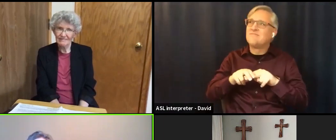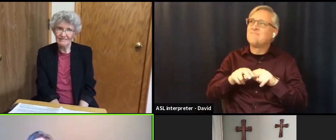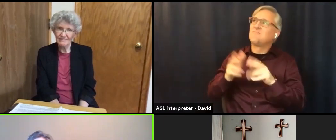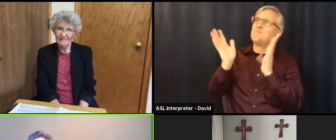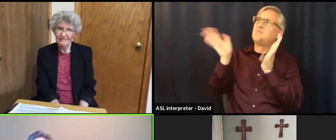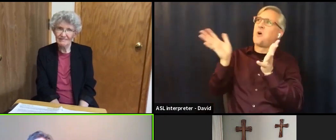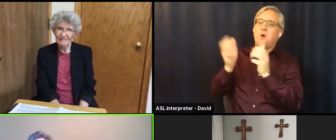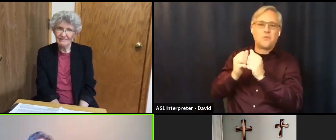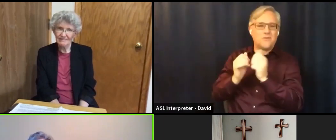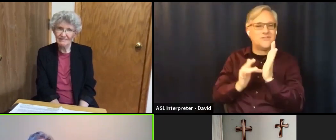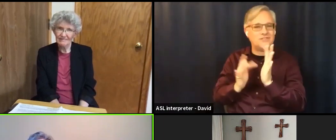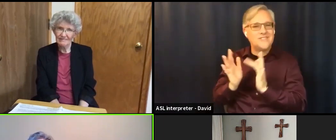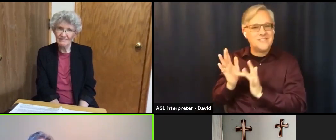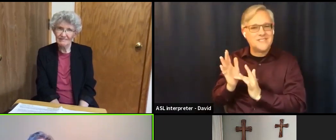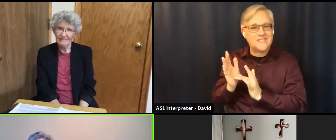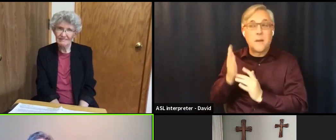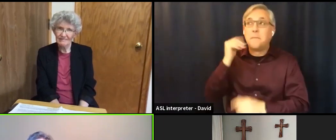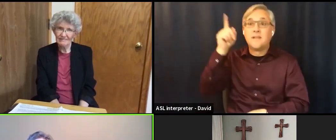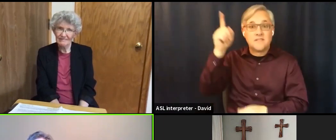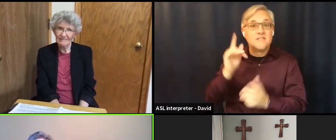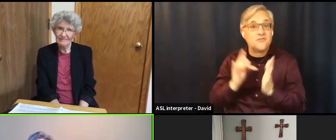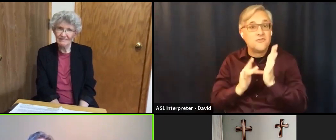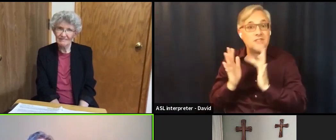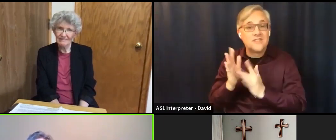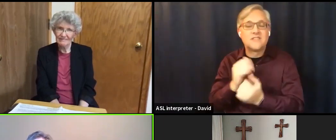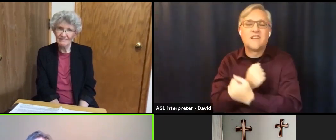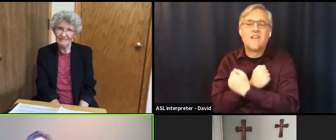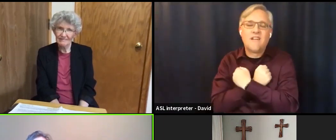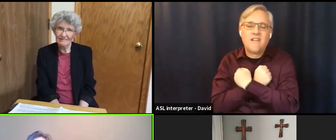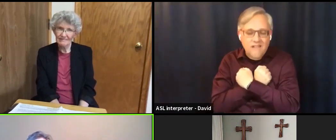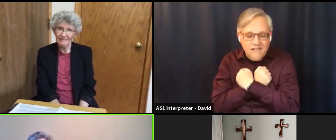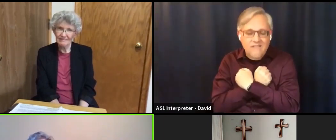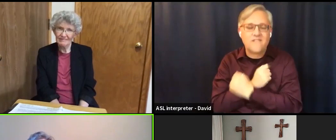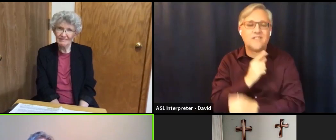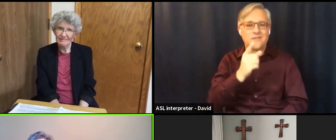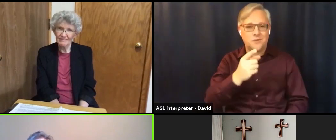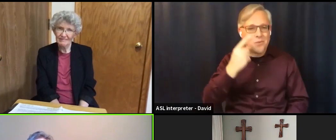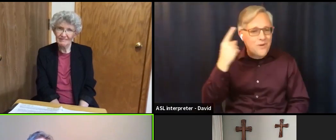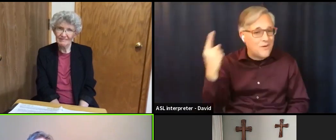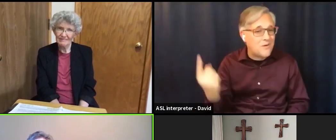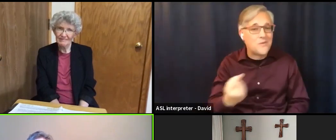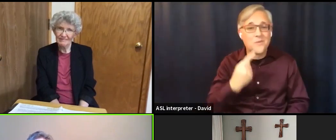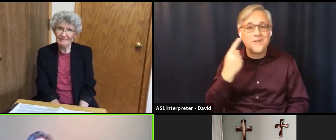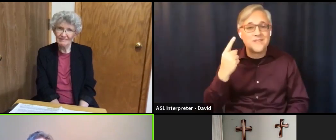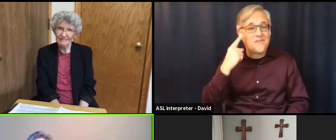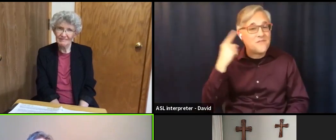Because Jesus loves you always and forever.